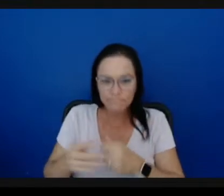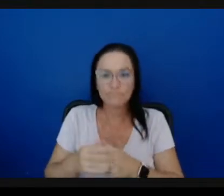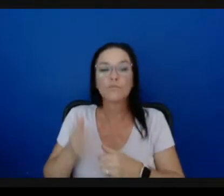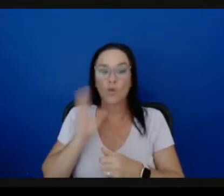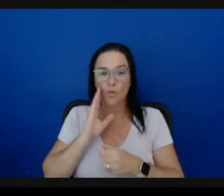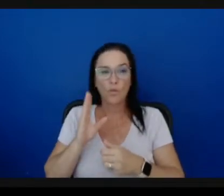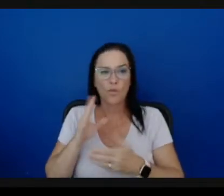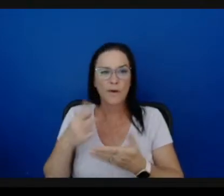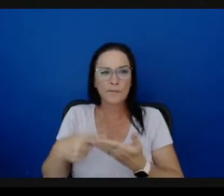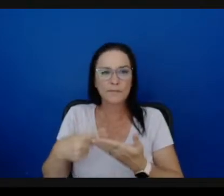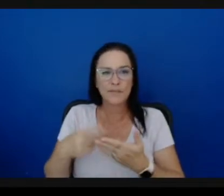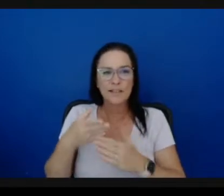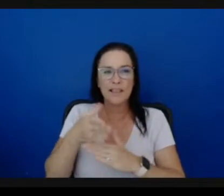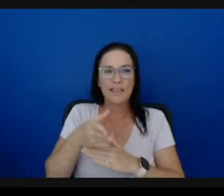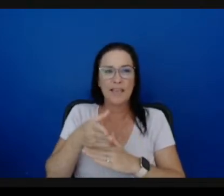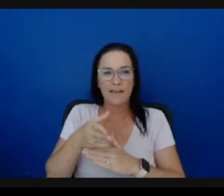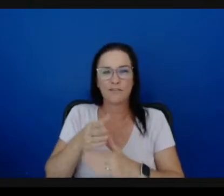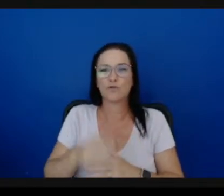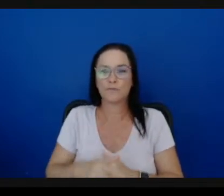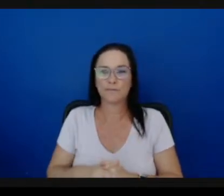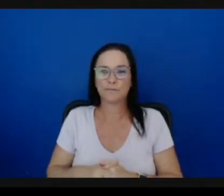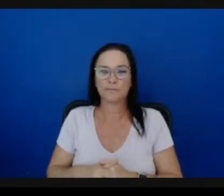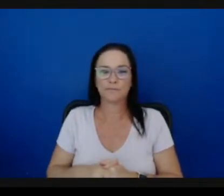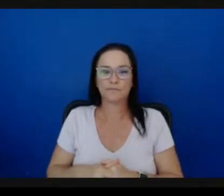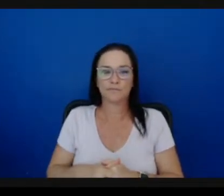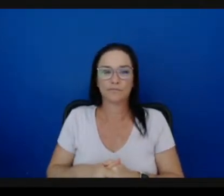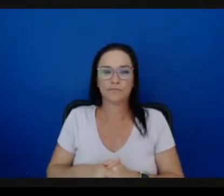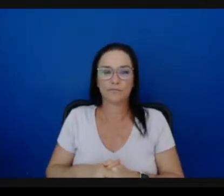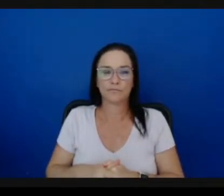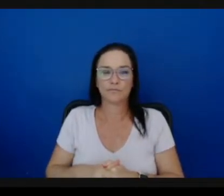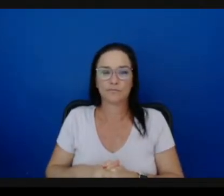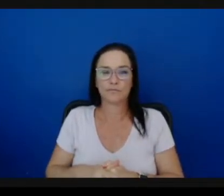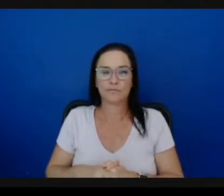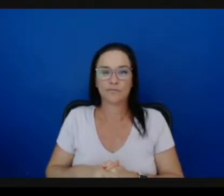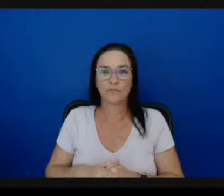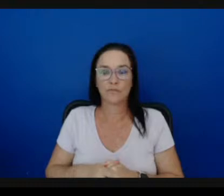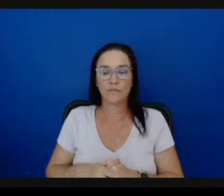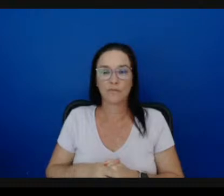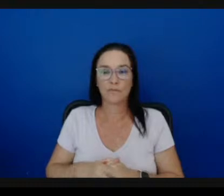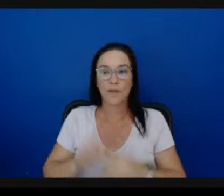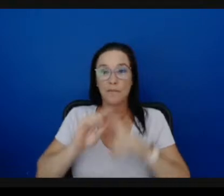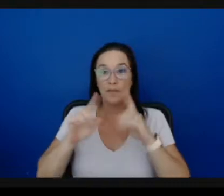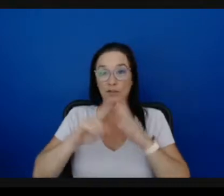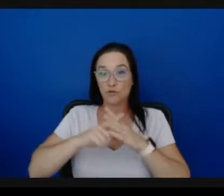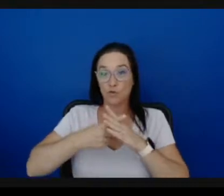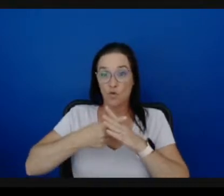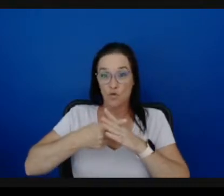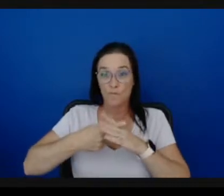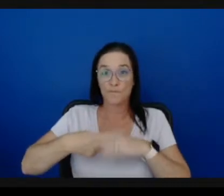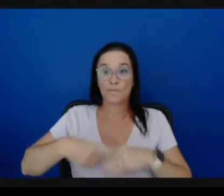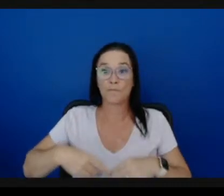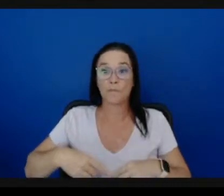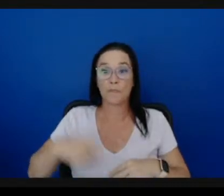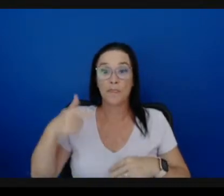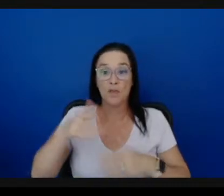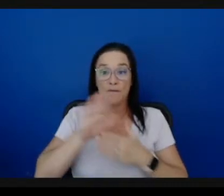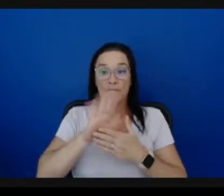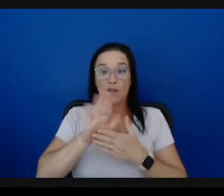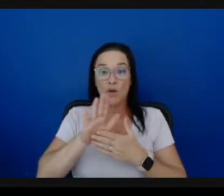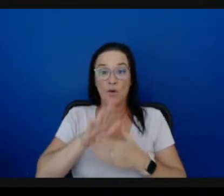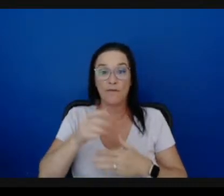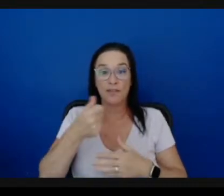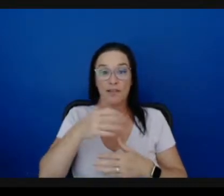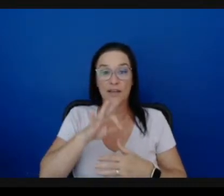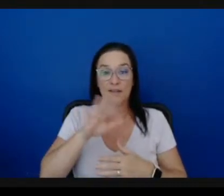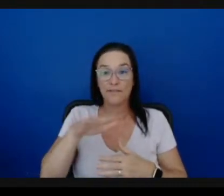that afterwards, coming up next. But to start, here is this video of a 55